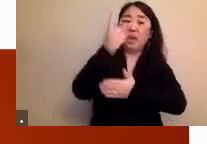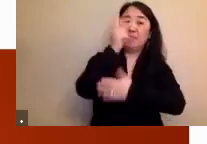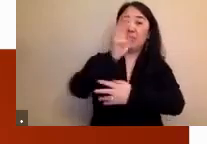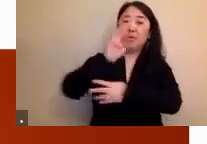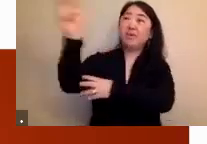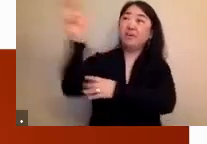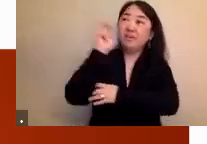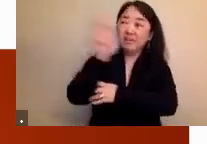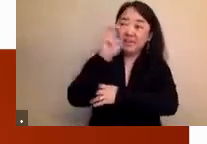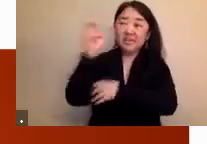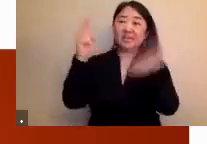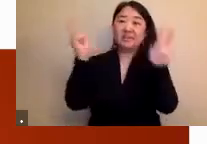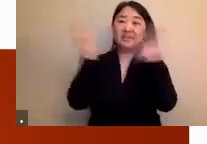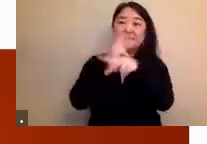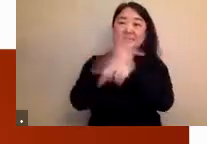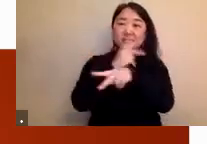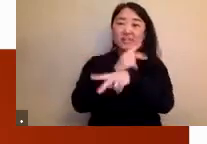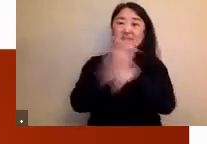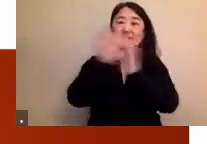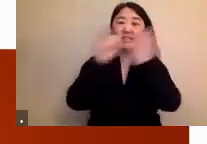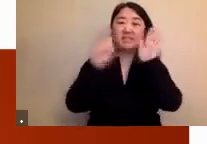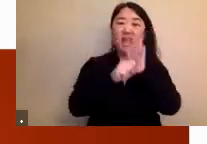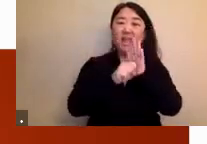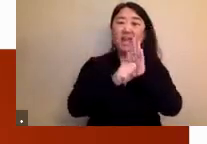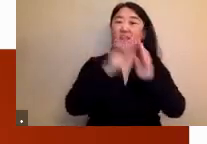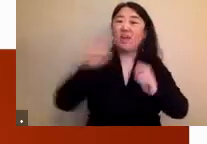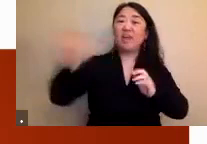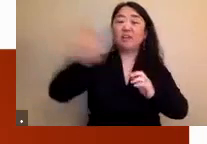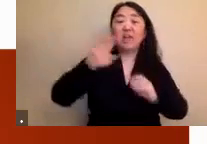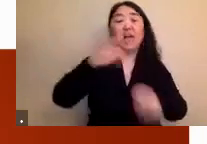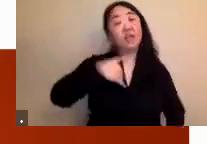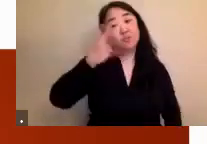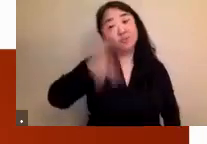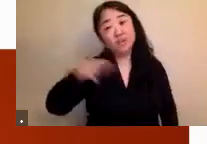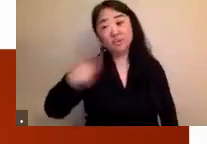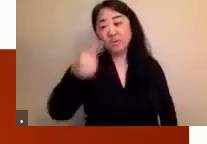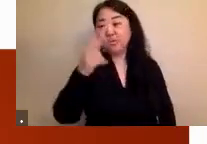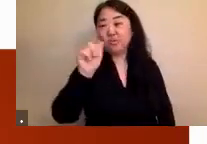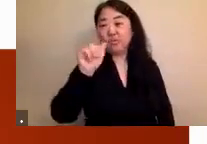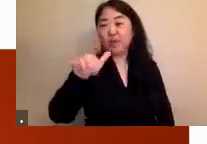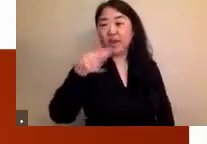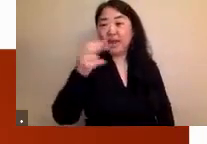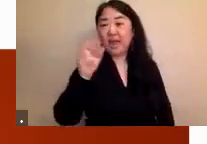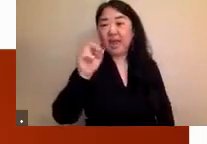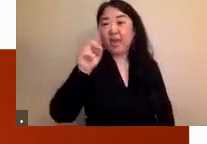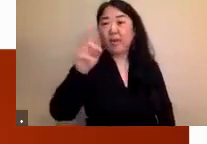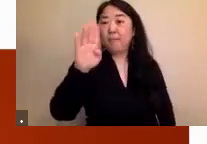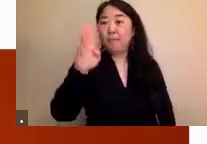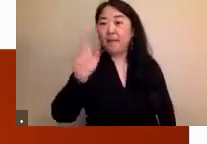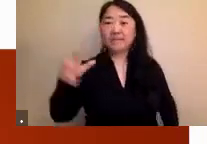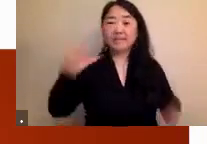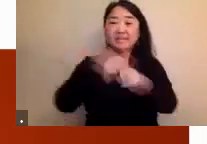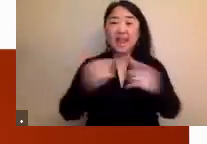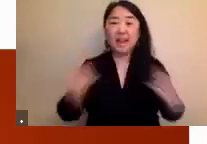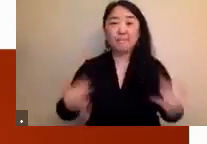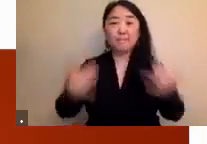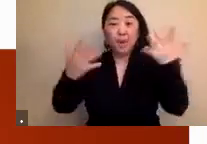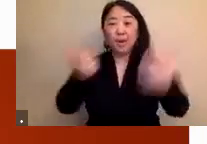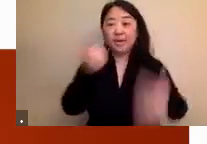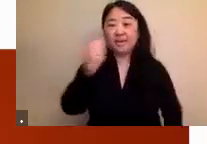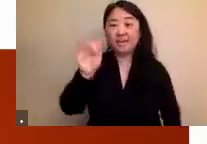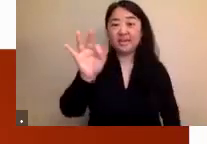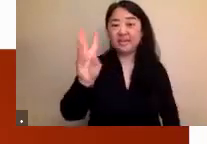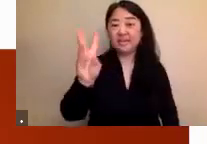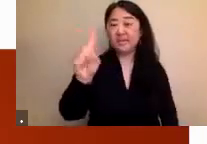what happened there with the 22 Greyhound buses that were attacked and burned in 1961. But nevertheless,